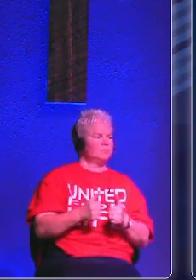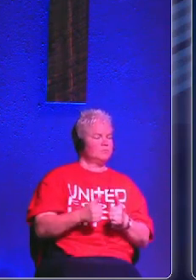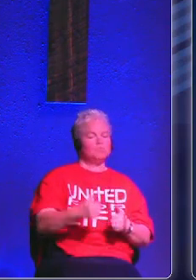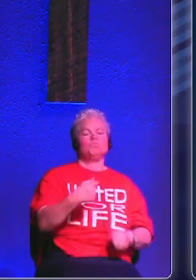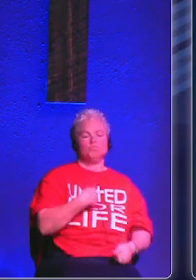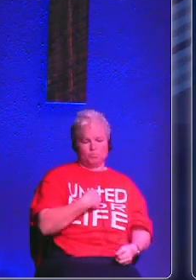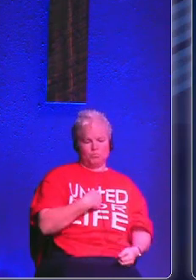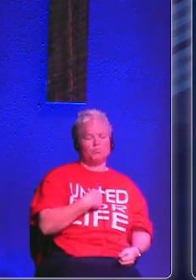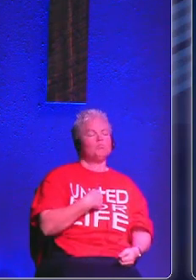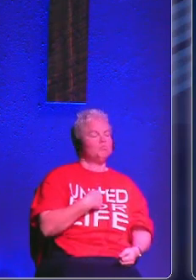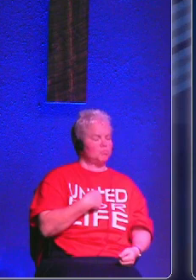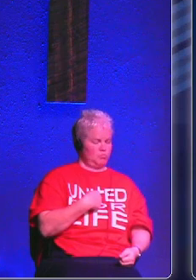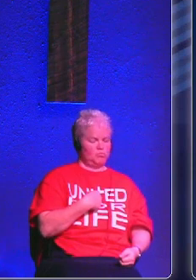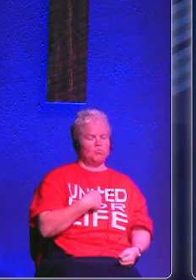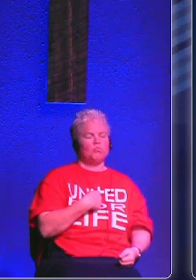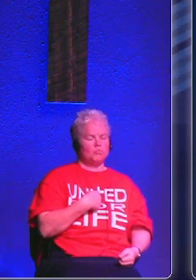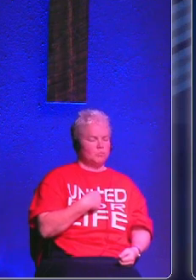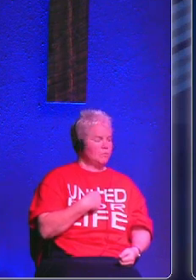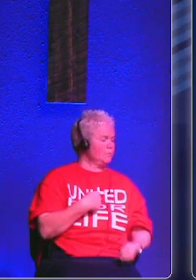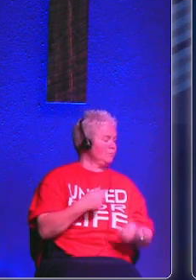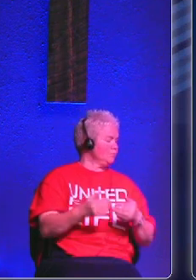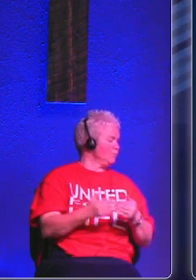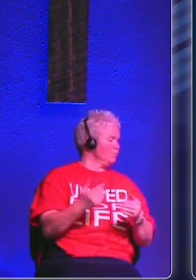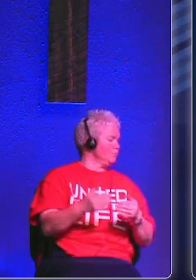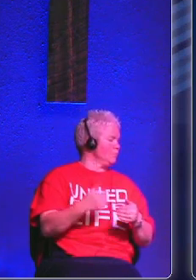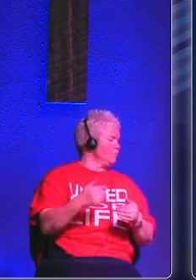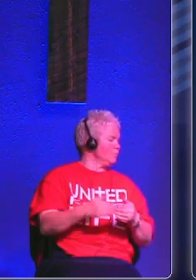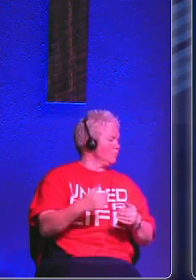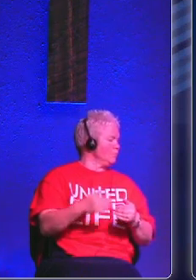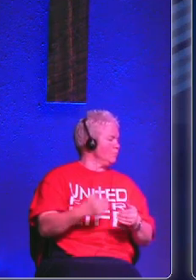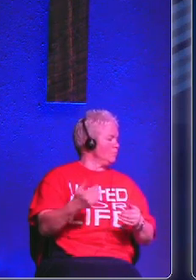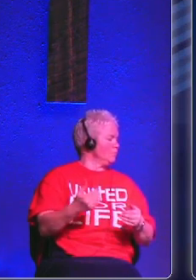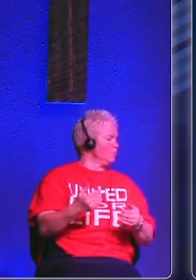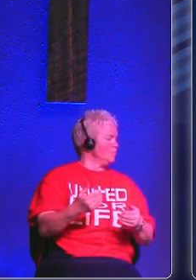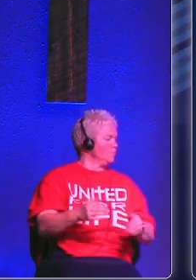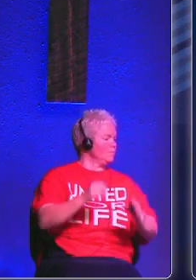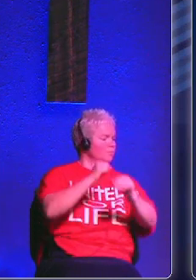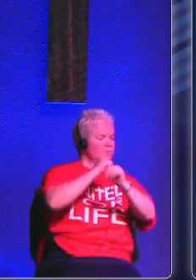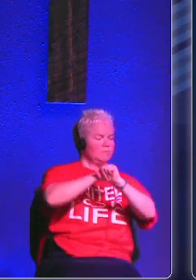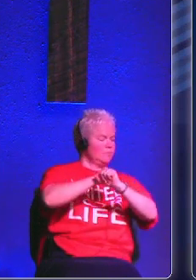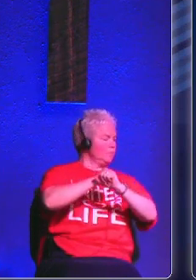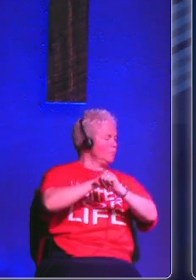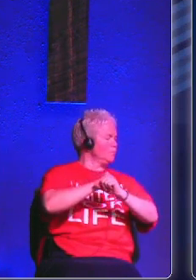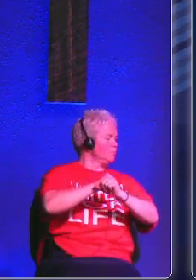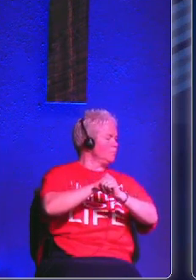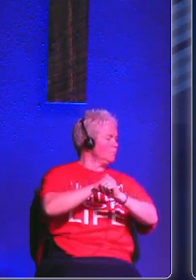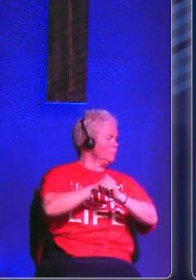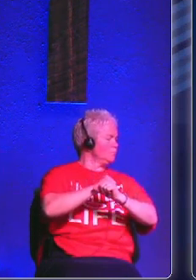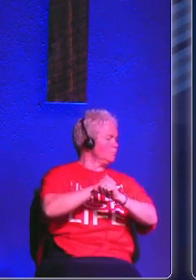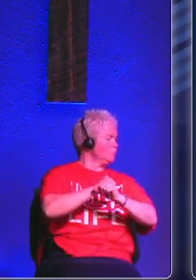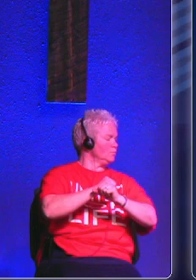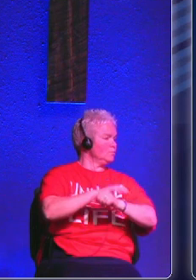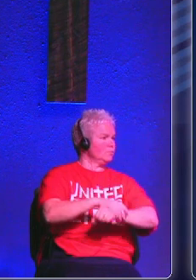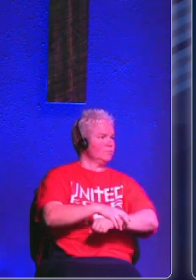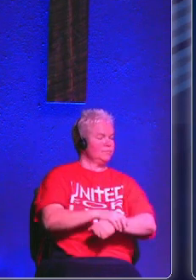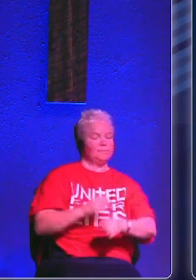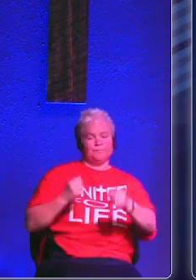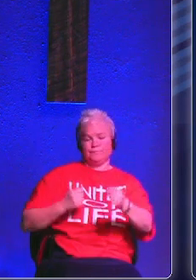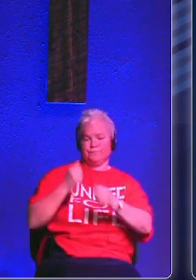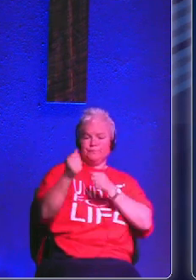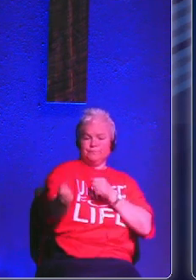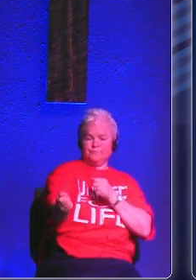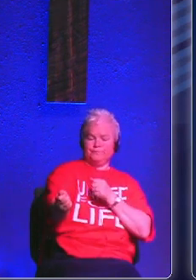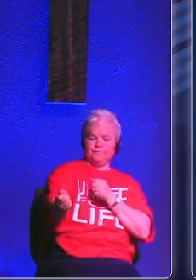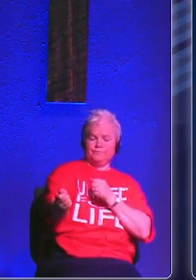own terms. Now that's easy. Now that's the path of least resistance. You mean if I trade